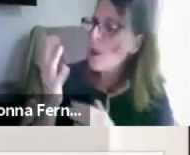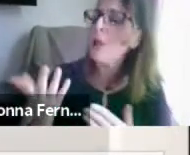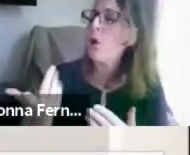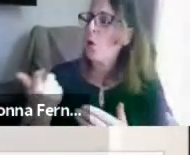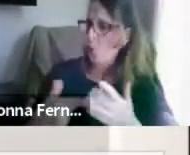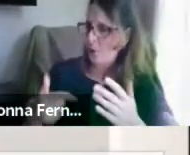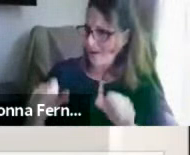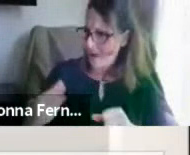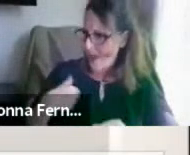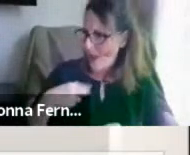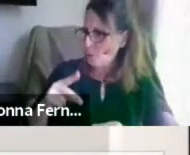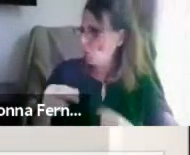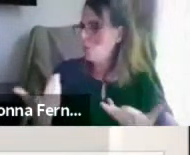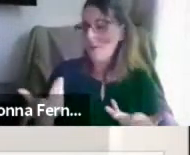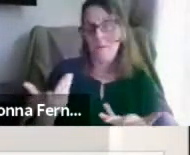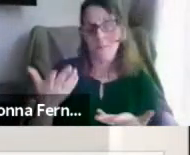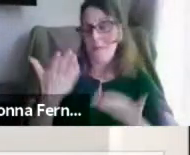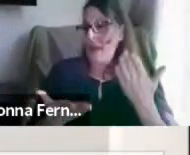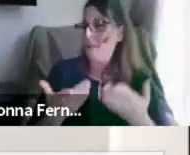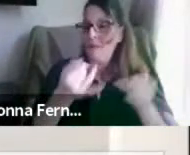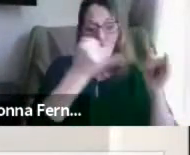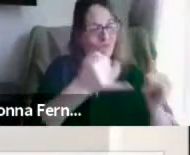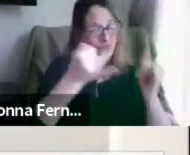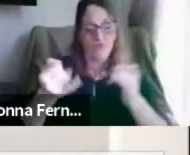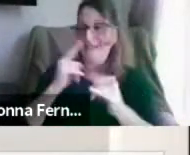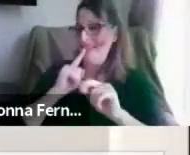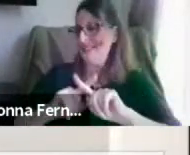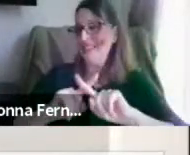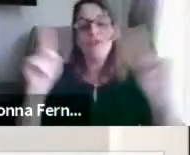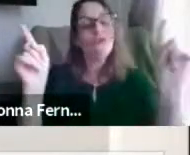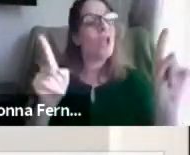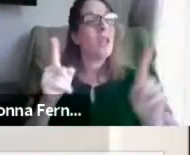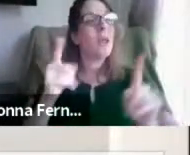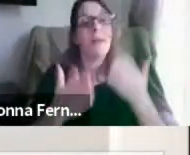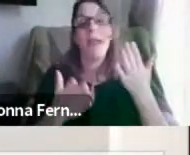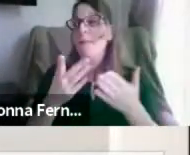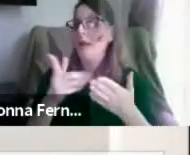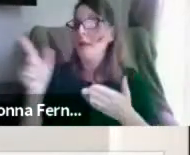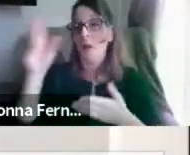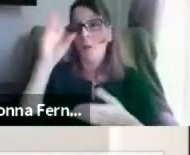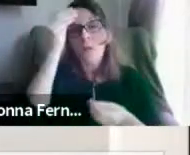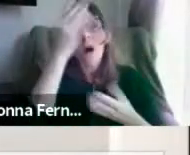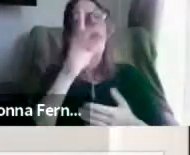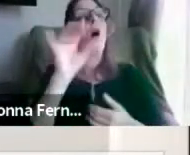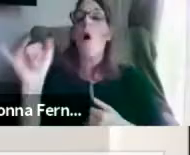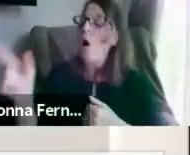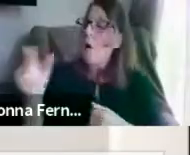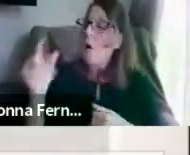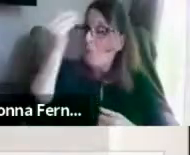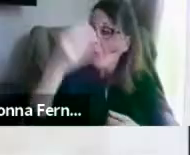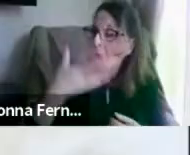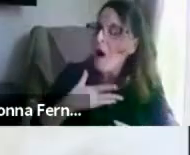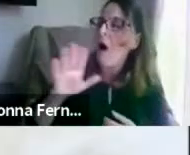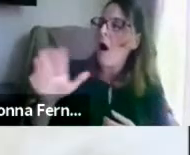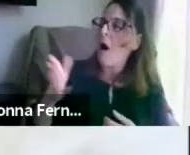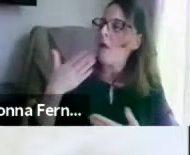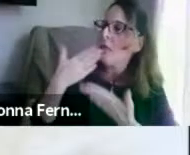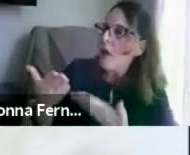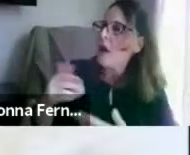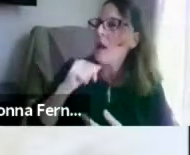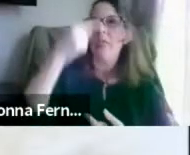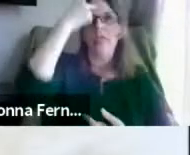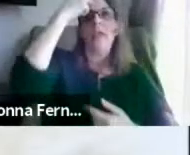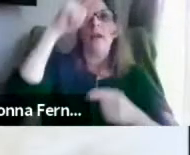This might vary from person to person, so you might get some information that you didn't even think about.